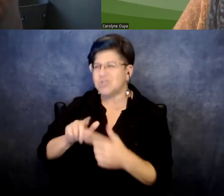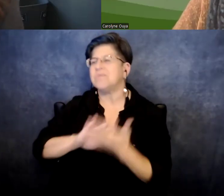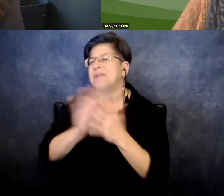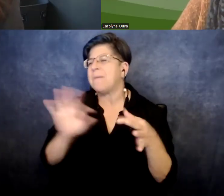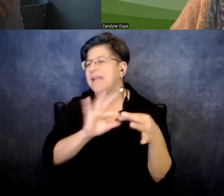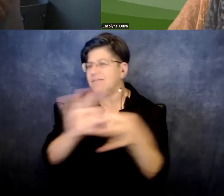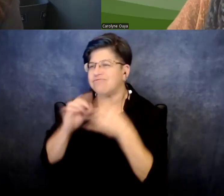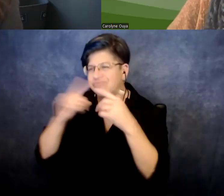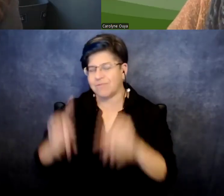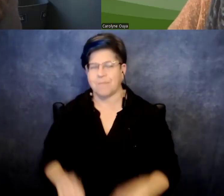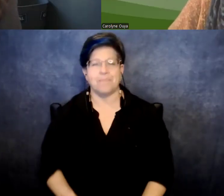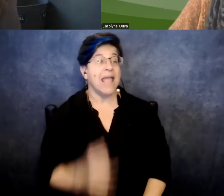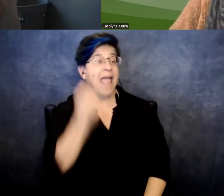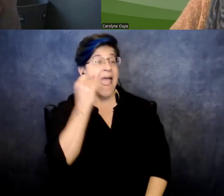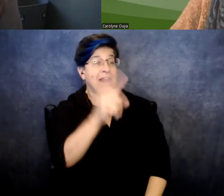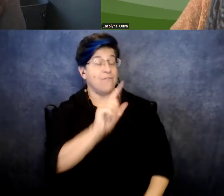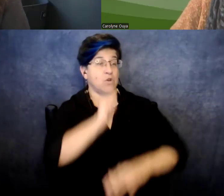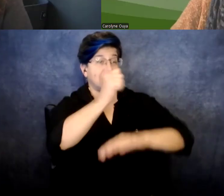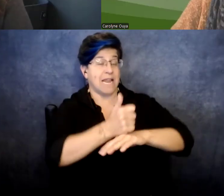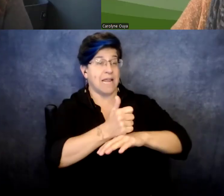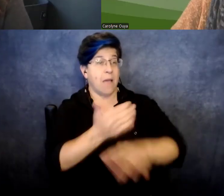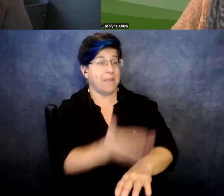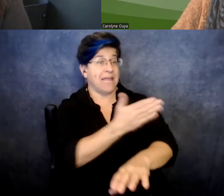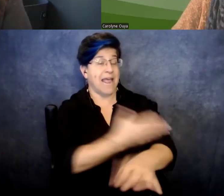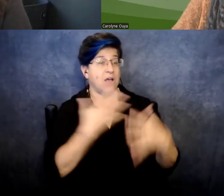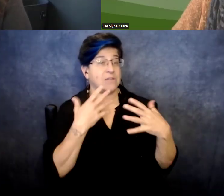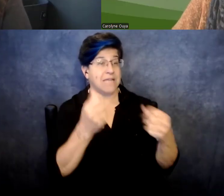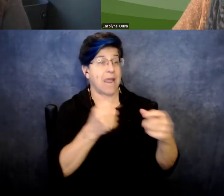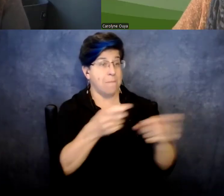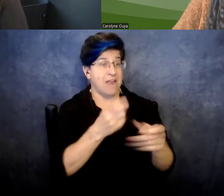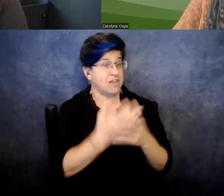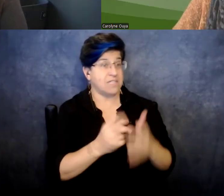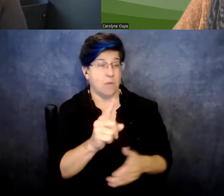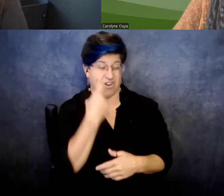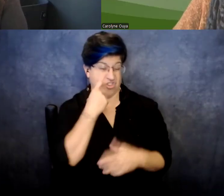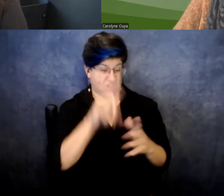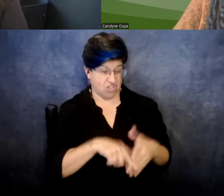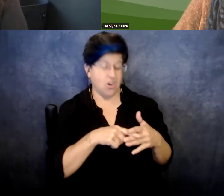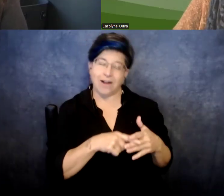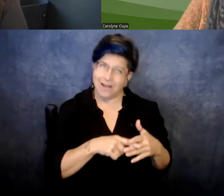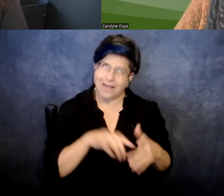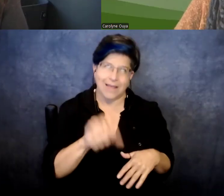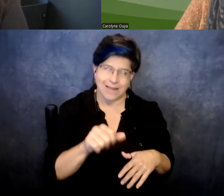Yes. And if you are implementing enhanced care management somewhere and just getting started, it is very painful at